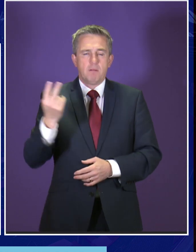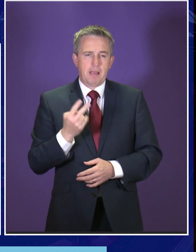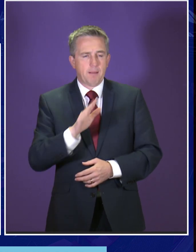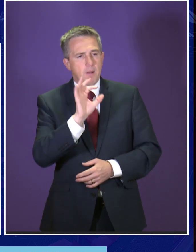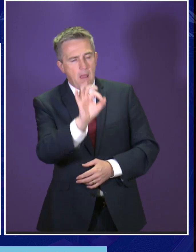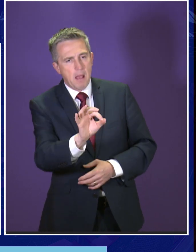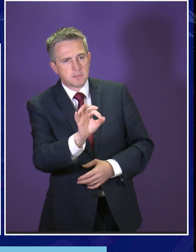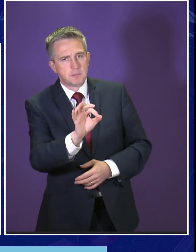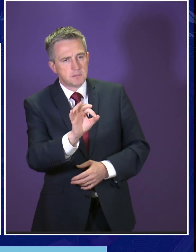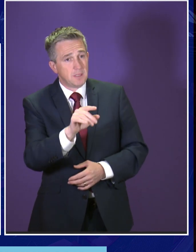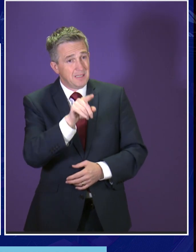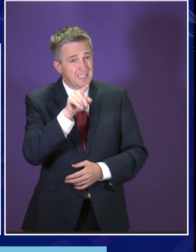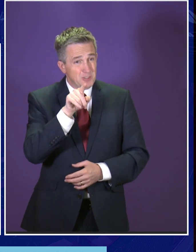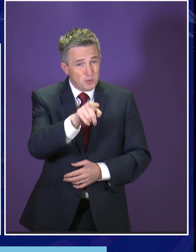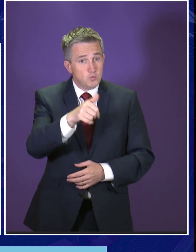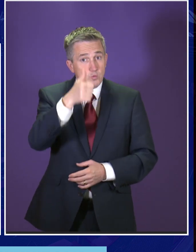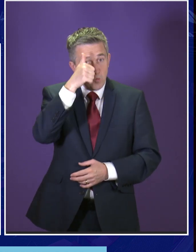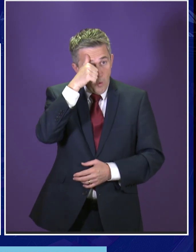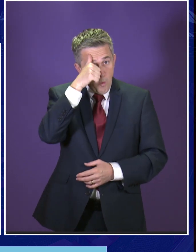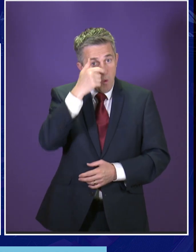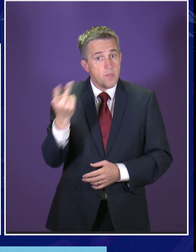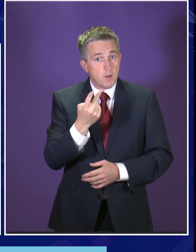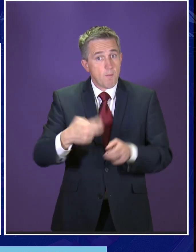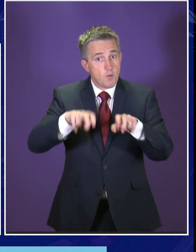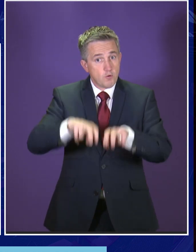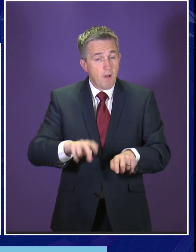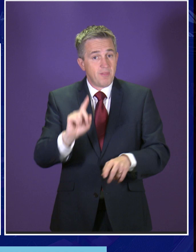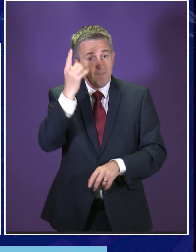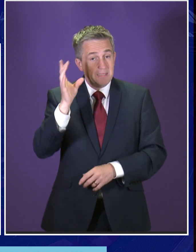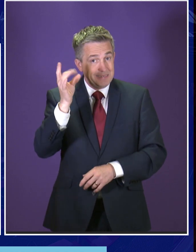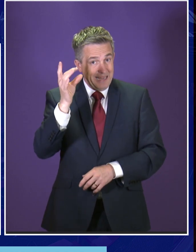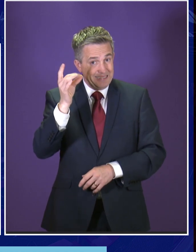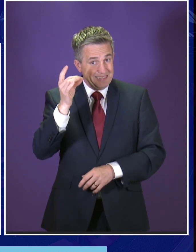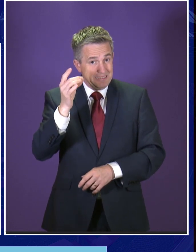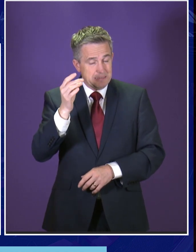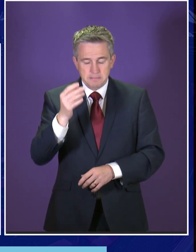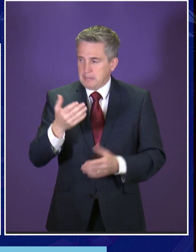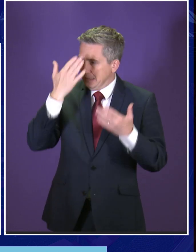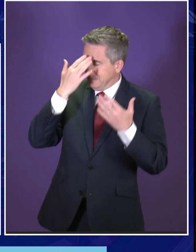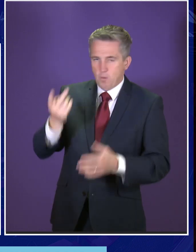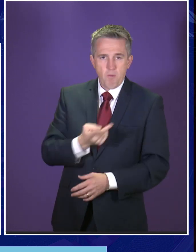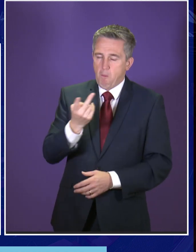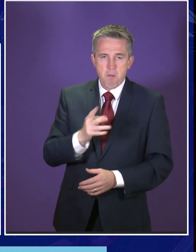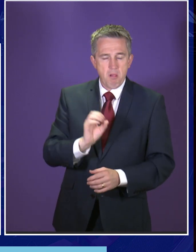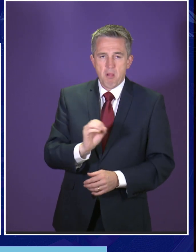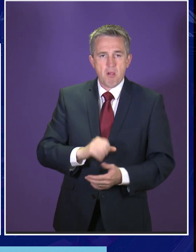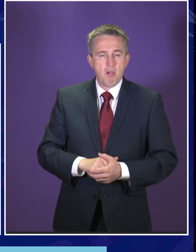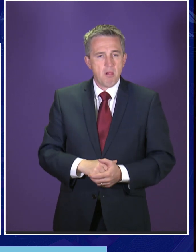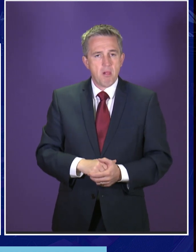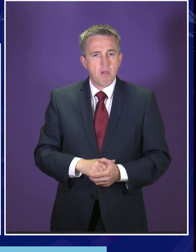said, asked me, "Did you know that couple that got in their first taxi?" I said, no.